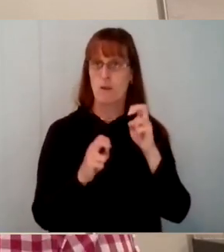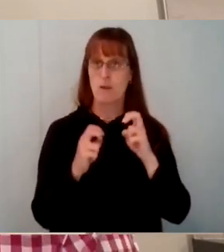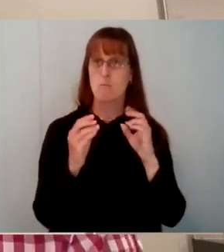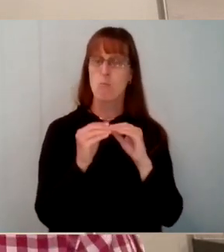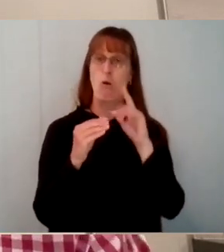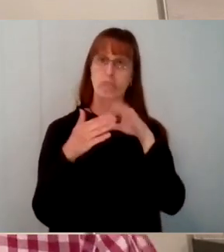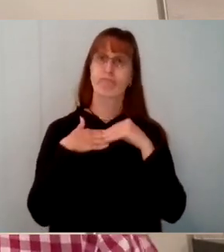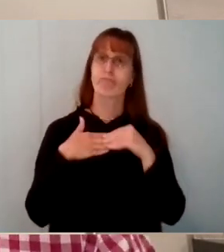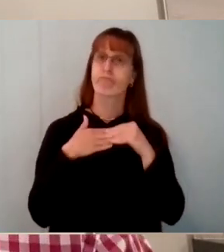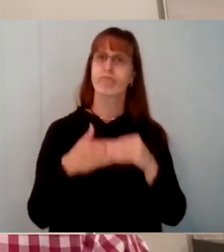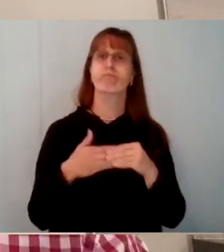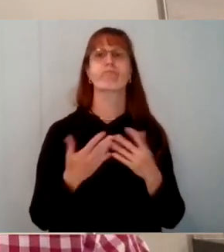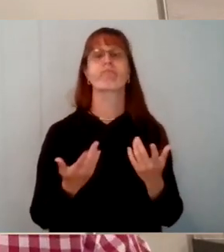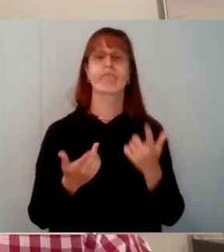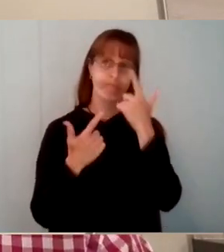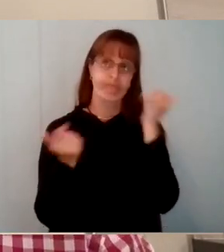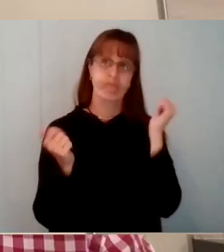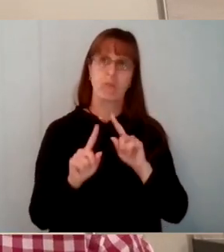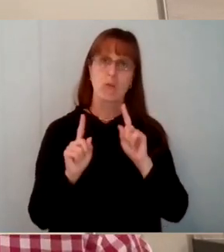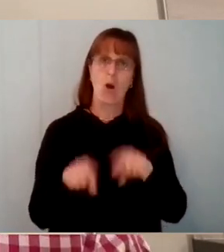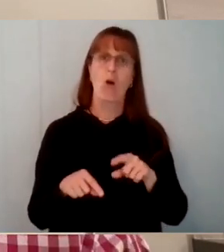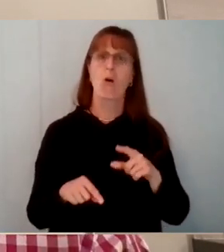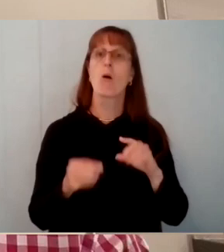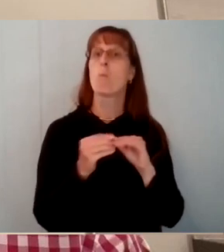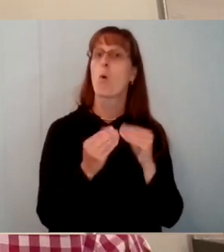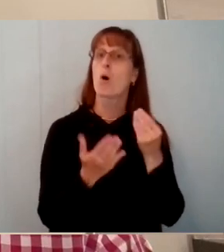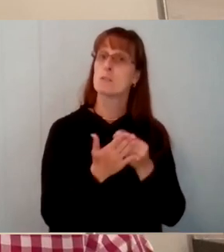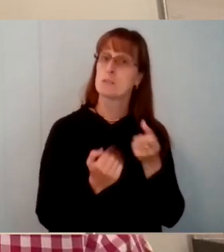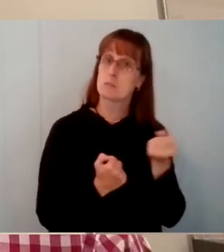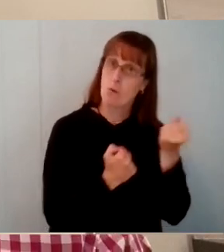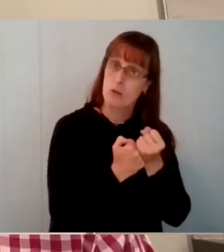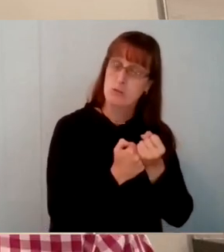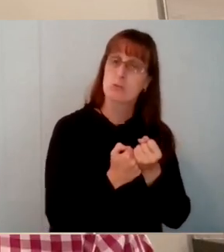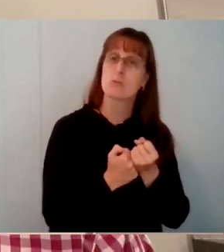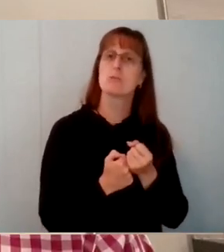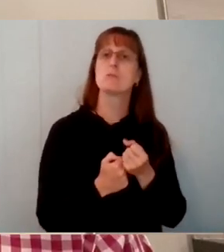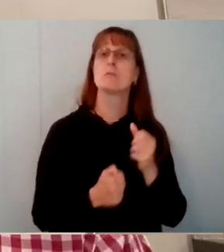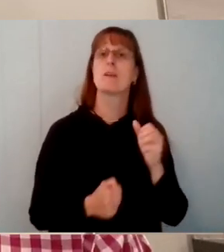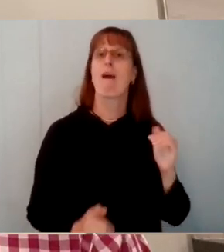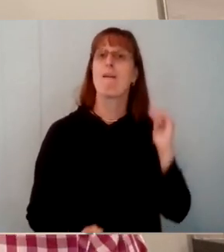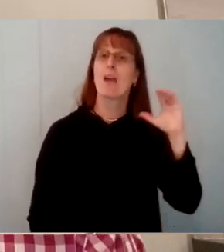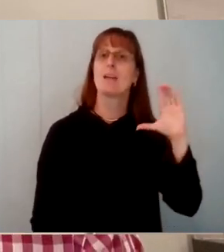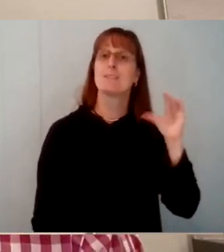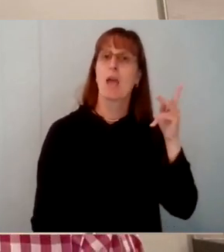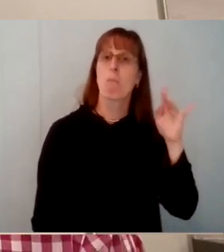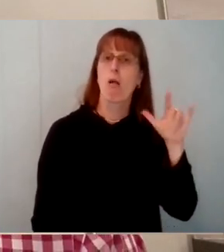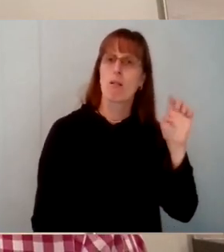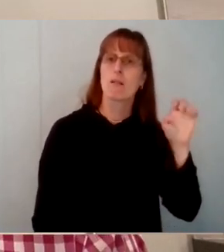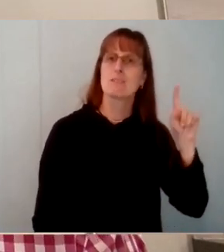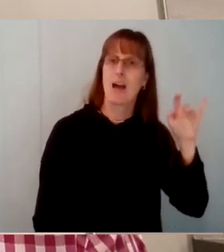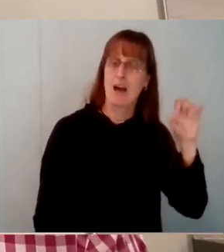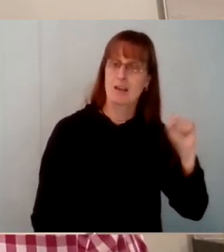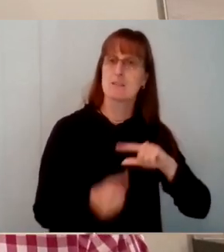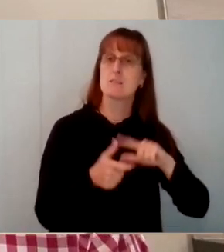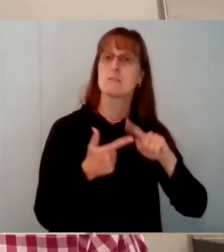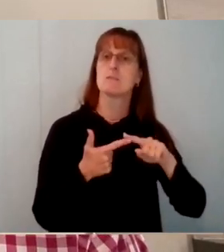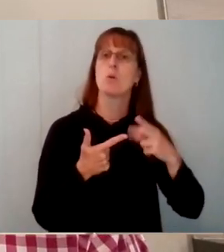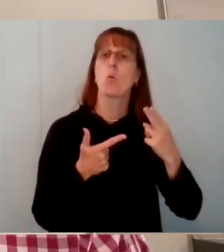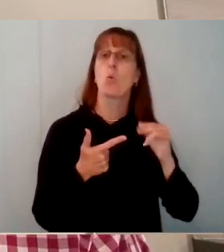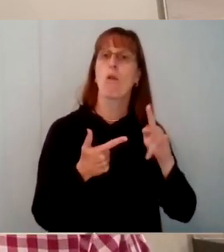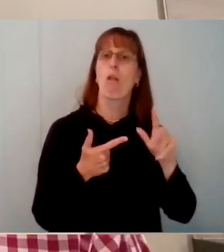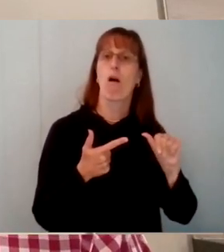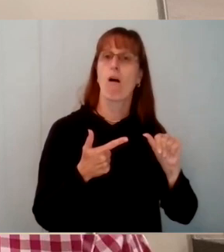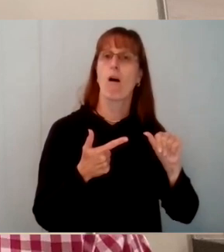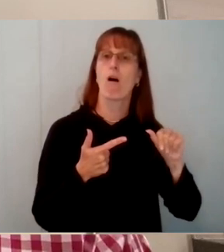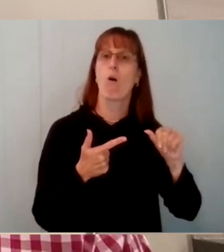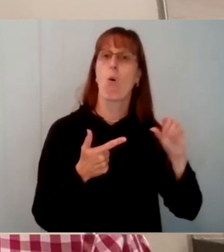a virtual format this year. We have new sponsors. Advanced Cable Ties is a fairway sponsor. Hudula Oil